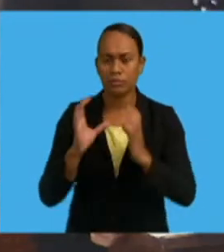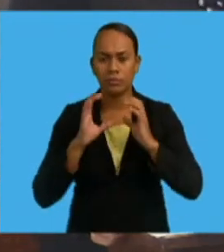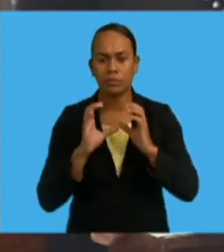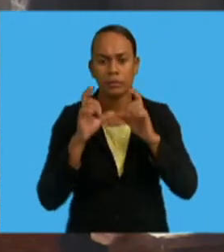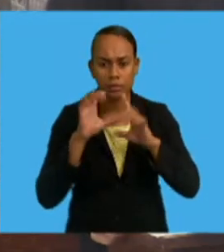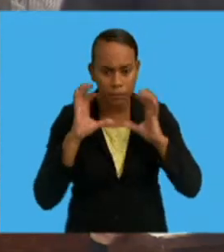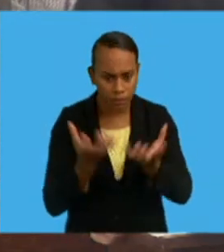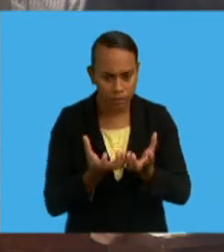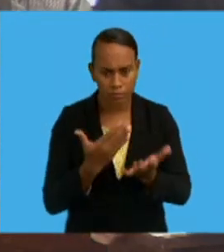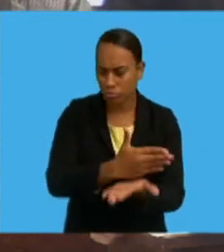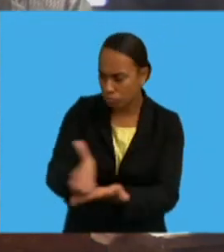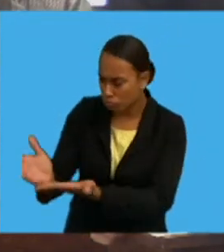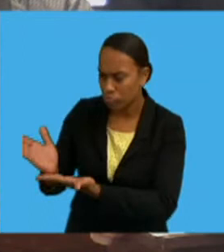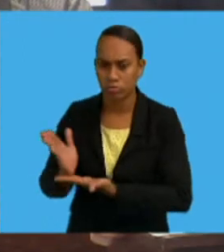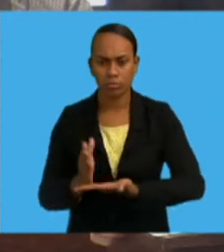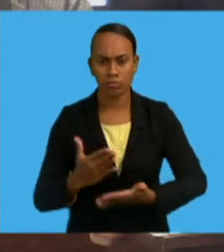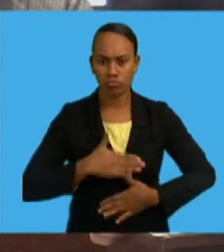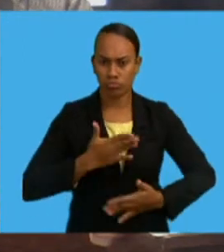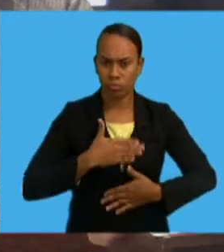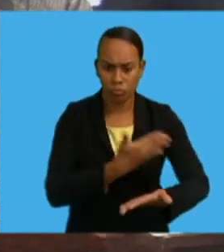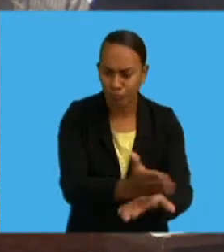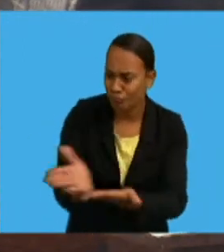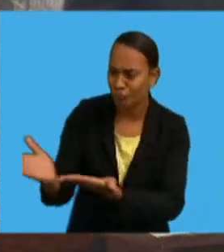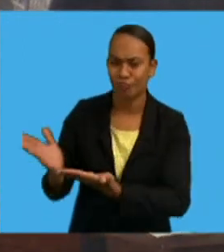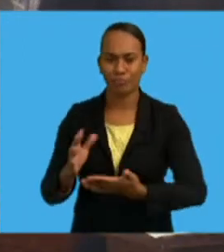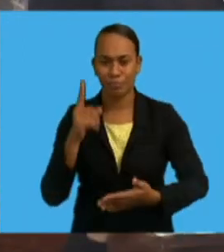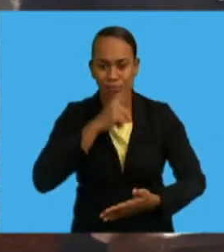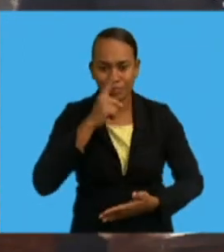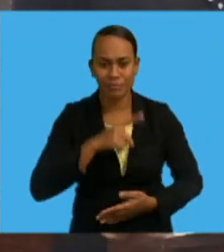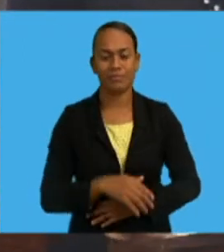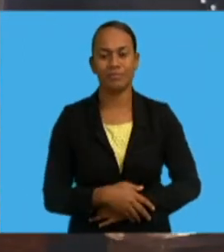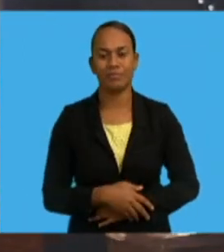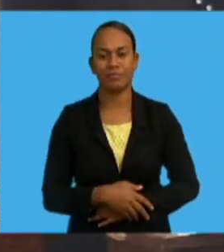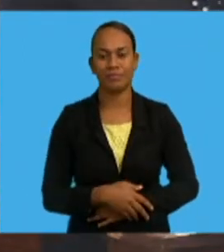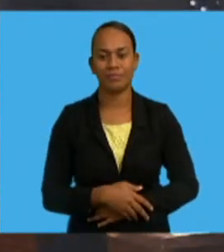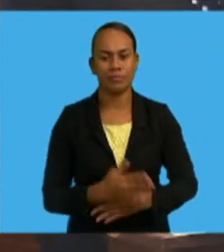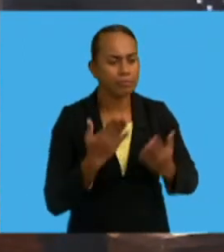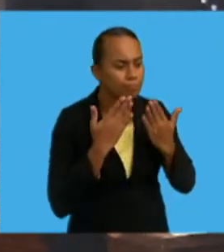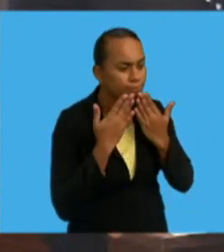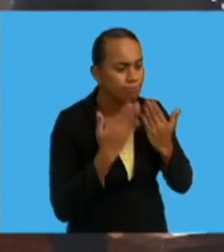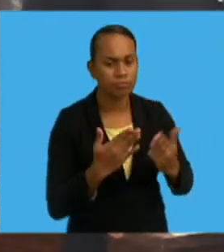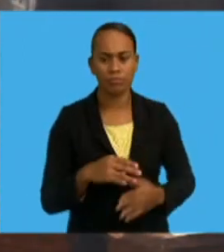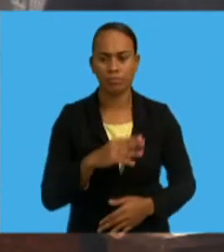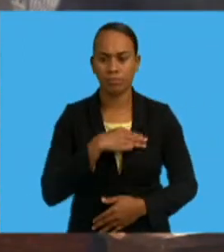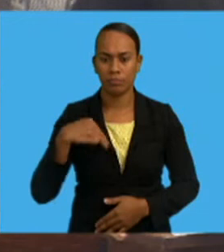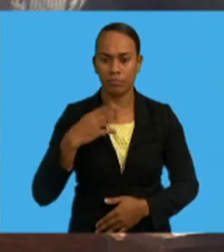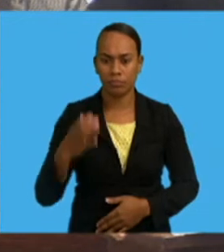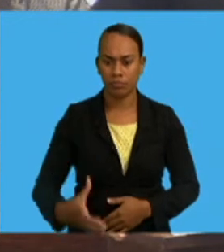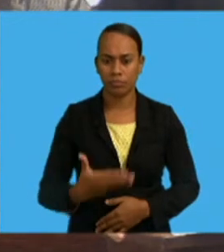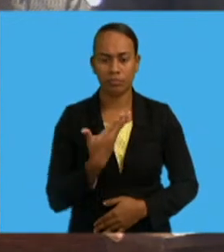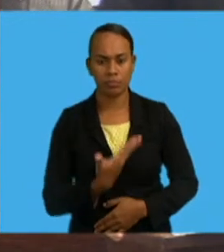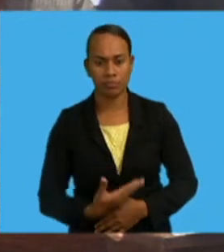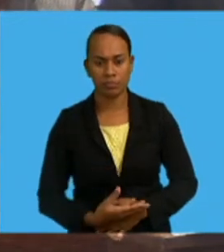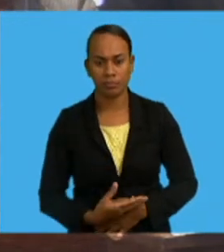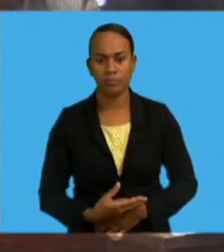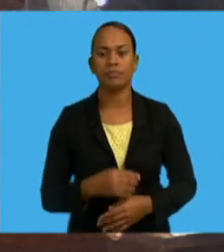good tidings to the people. So I thank Honourable Randurandro for saying that the budget did bring joy and